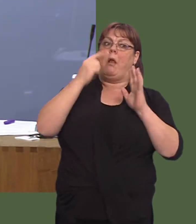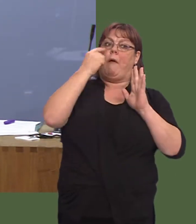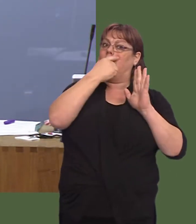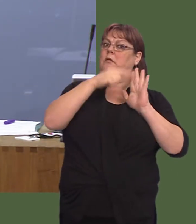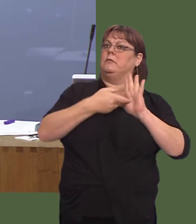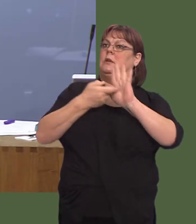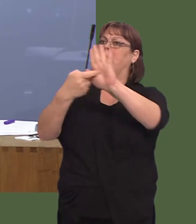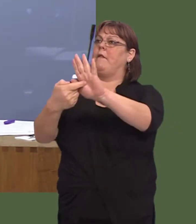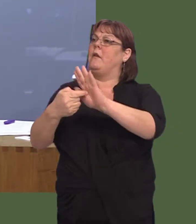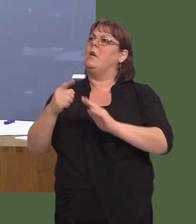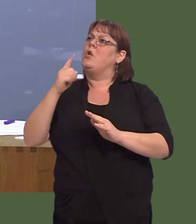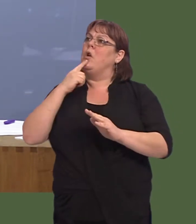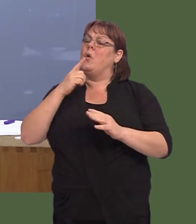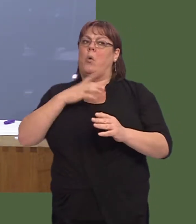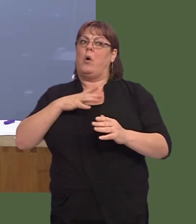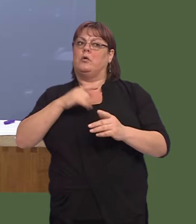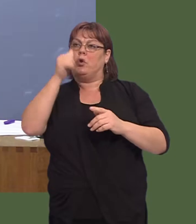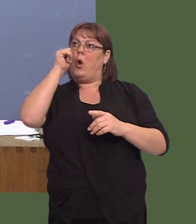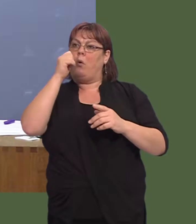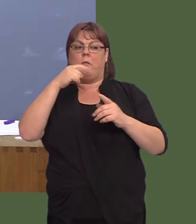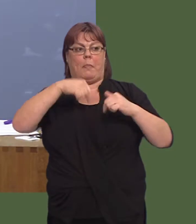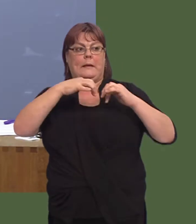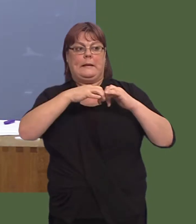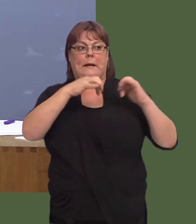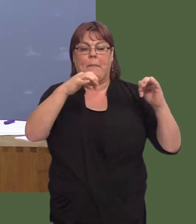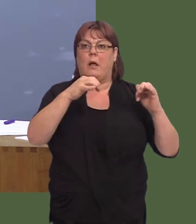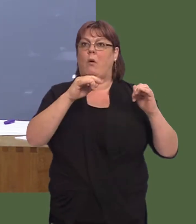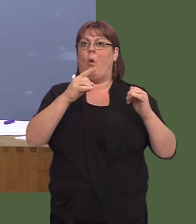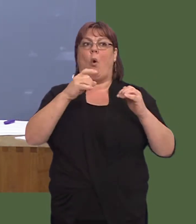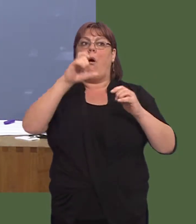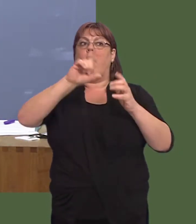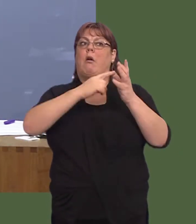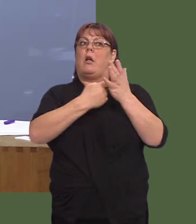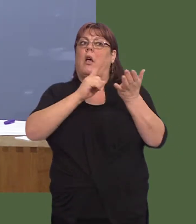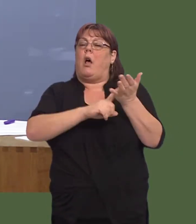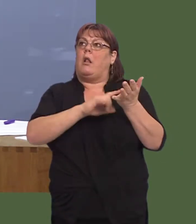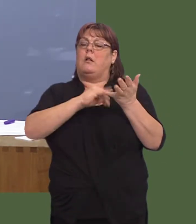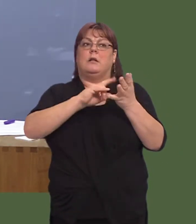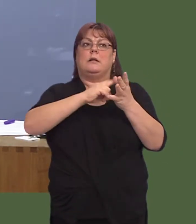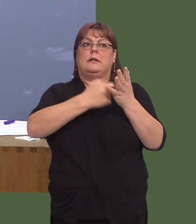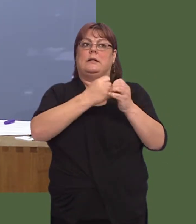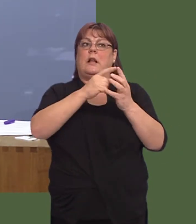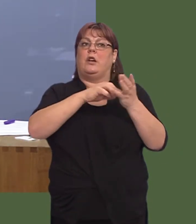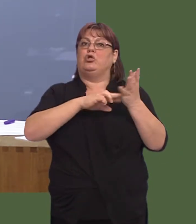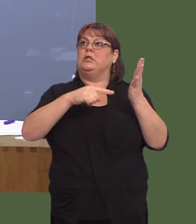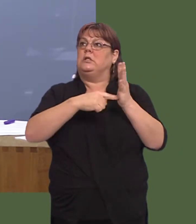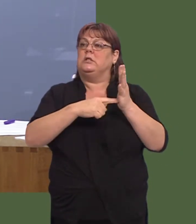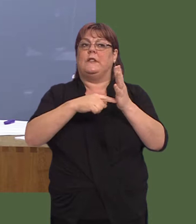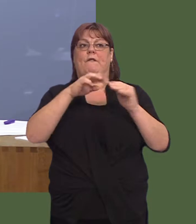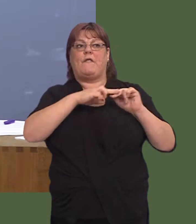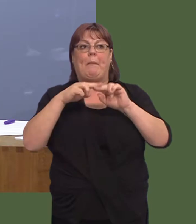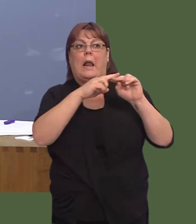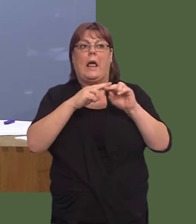to this Assembly, Carl Sargent's family and others that any AM with information will be able to contribute without fear of